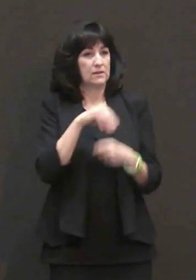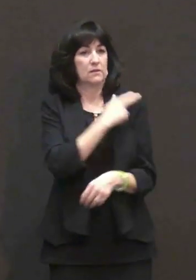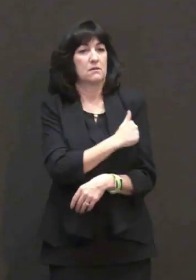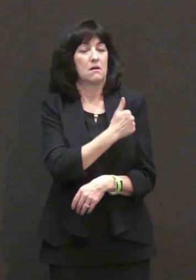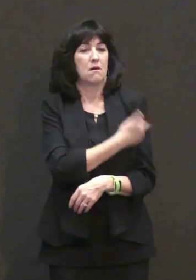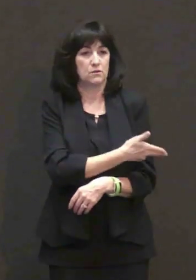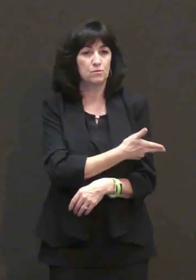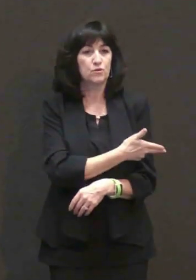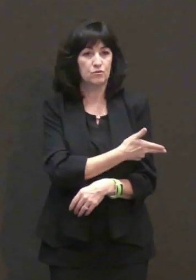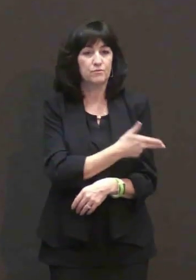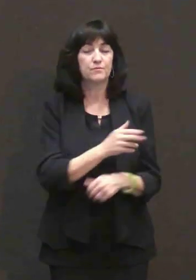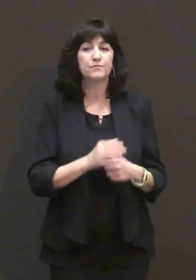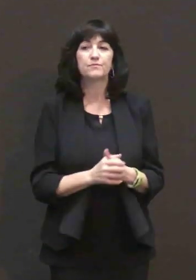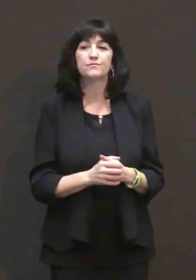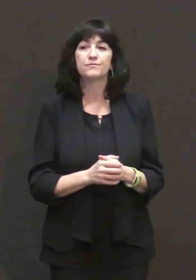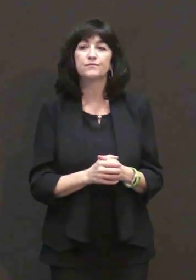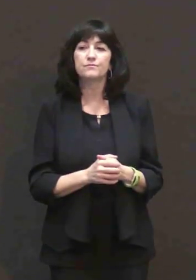are a number, I think it was